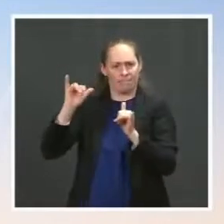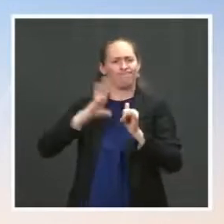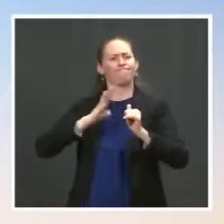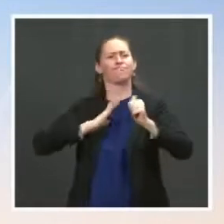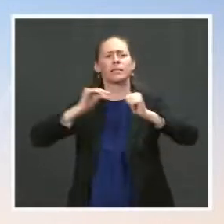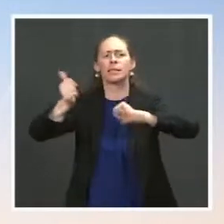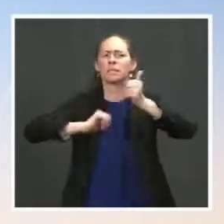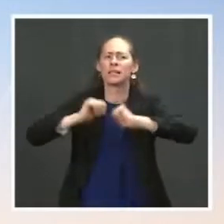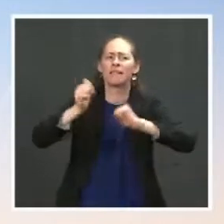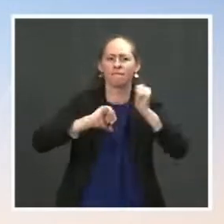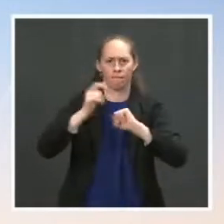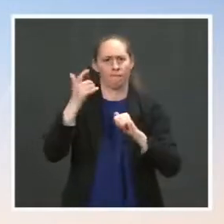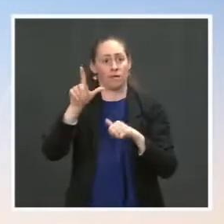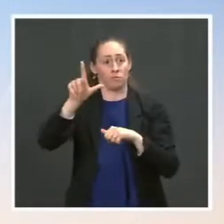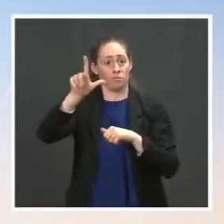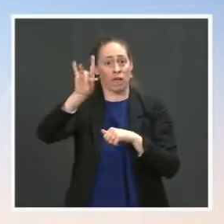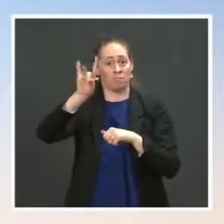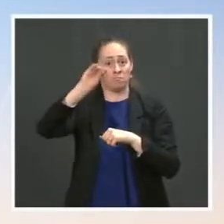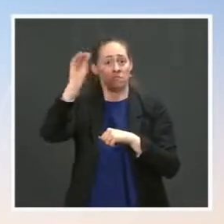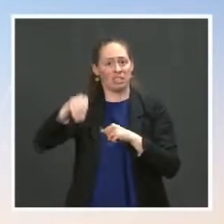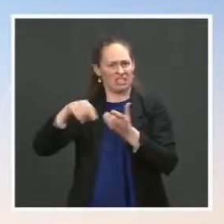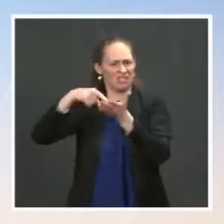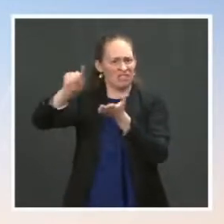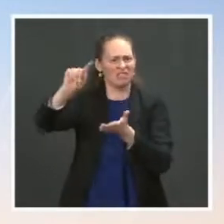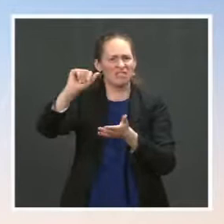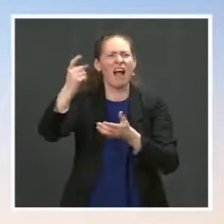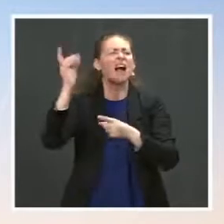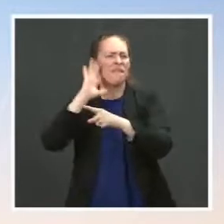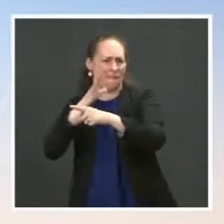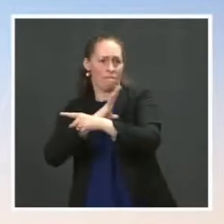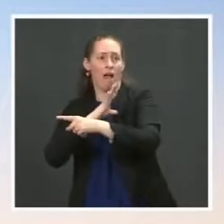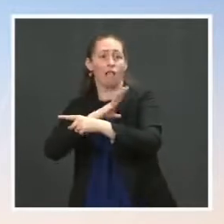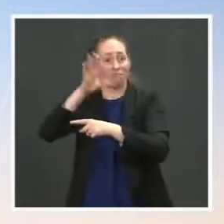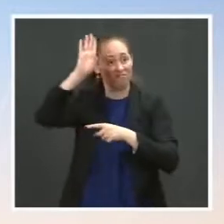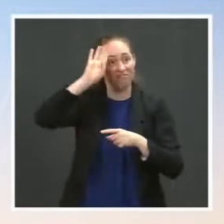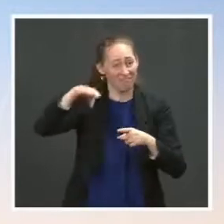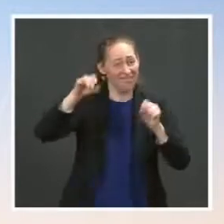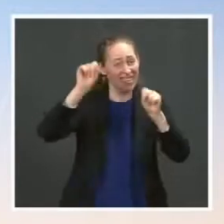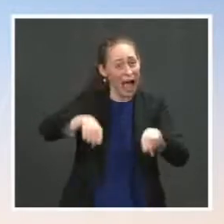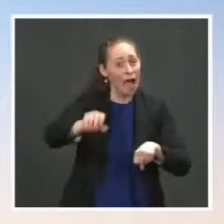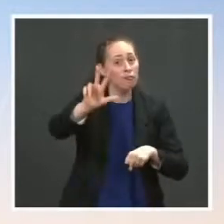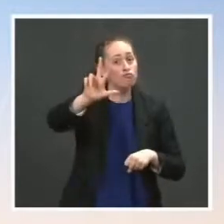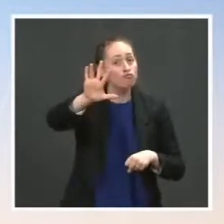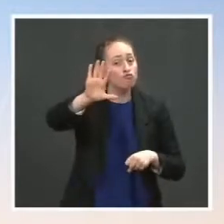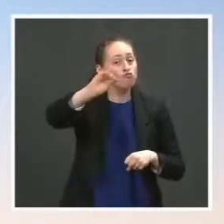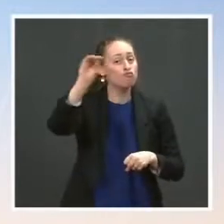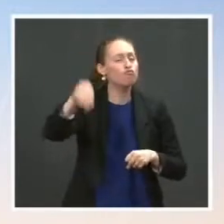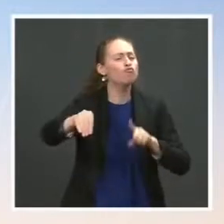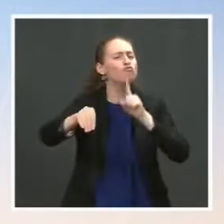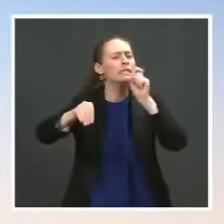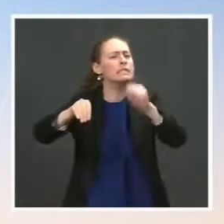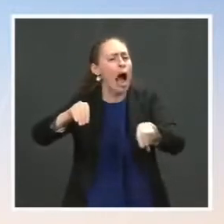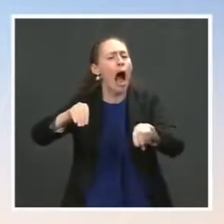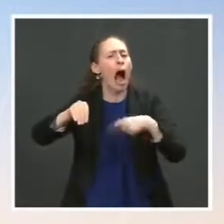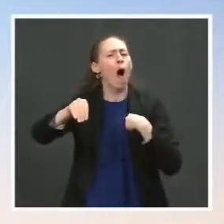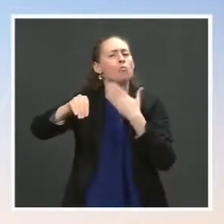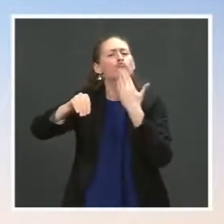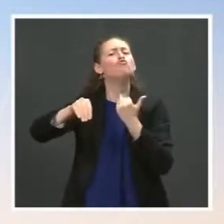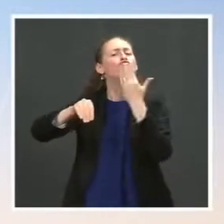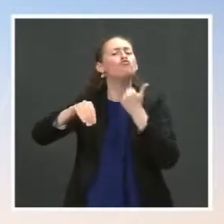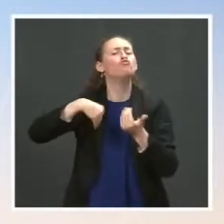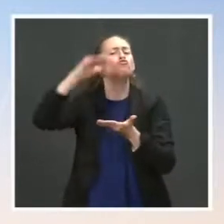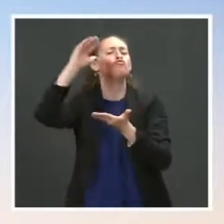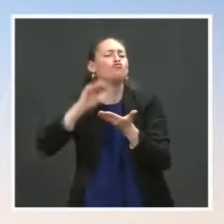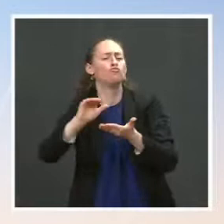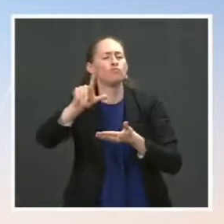extremely competitive at a tax rate like 35. If they could handle 35, surely they can handle 28, which was lower, of course, is lower, would be lower